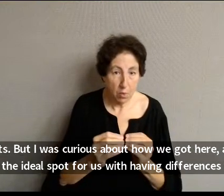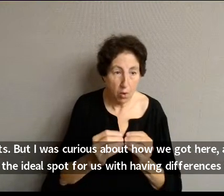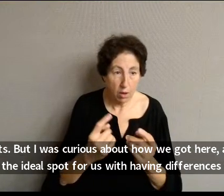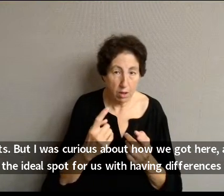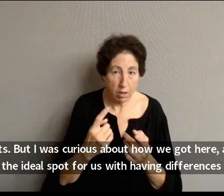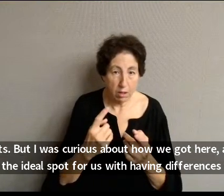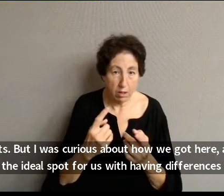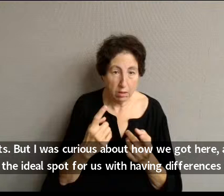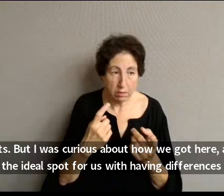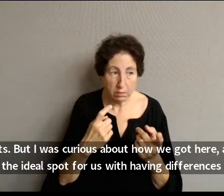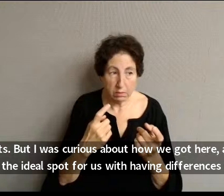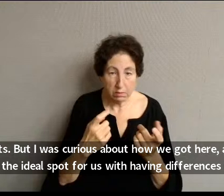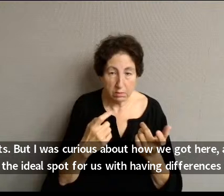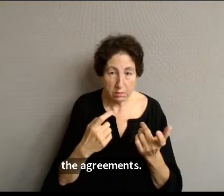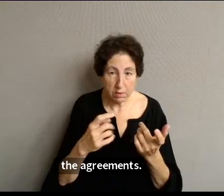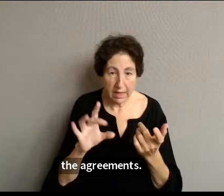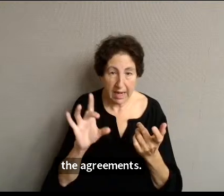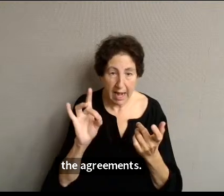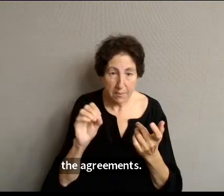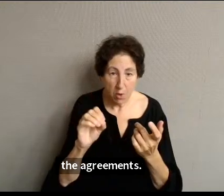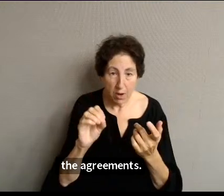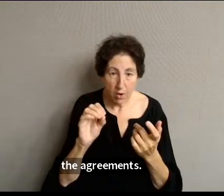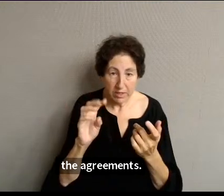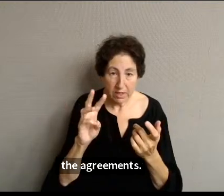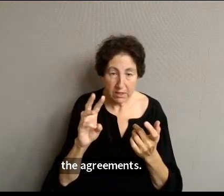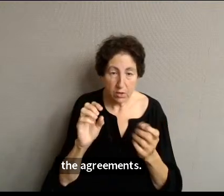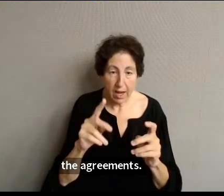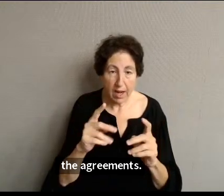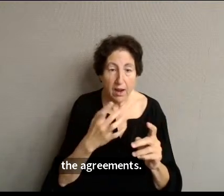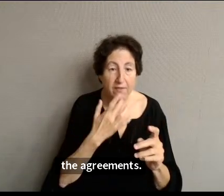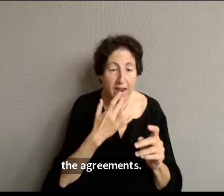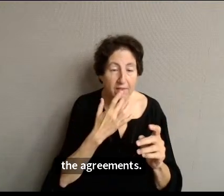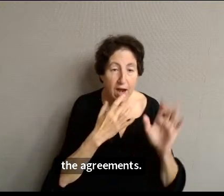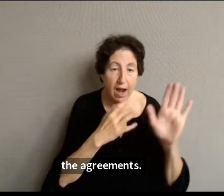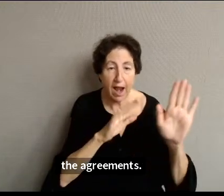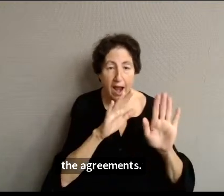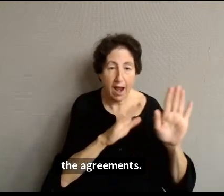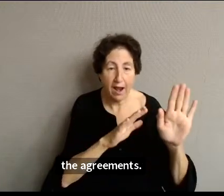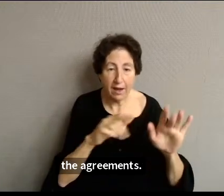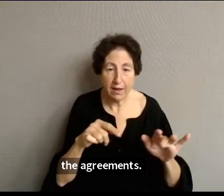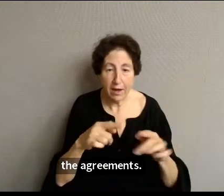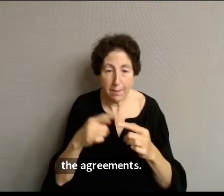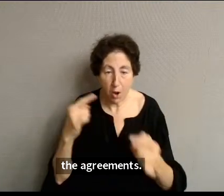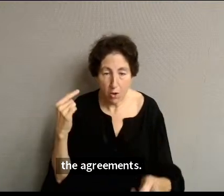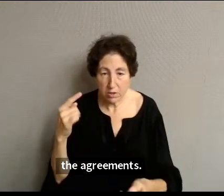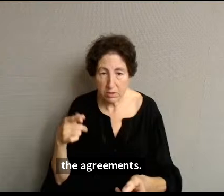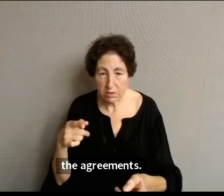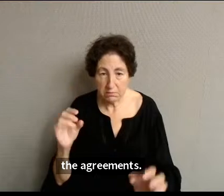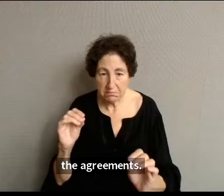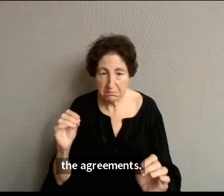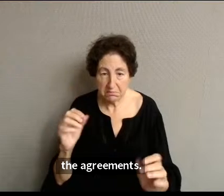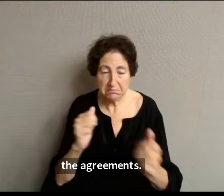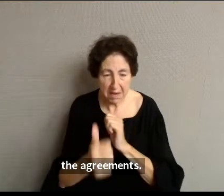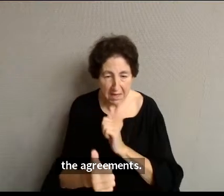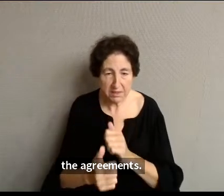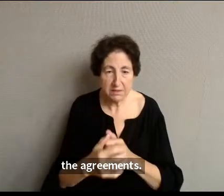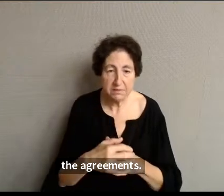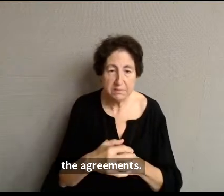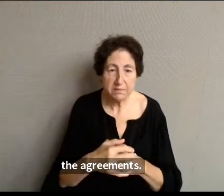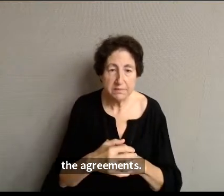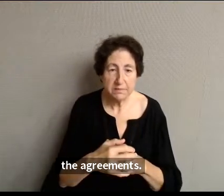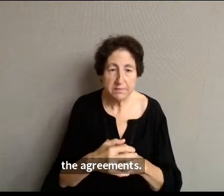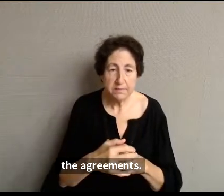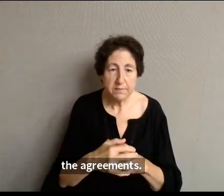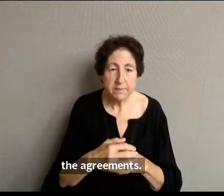on 8.06? Okay, all in favor? Aye. Aye. All opposed? Motion carries.